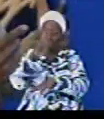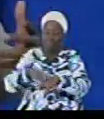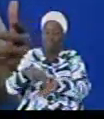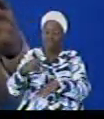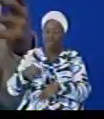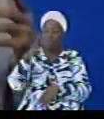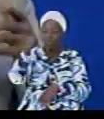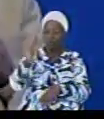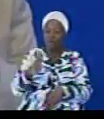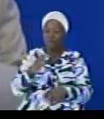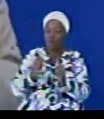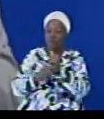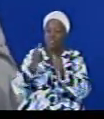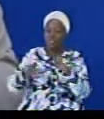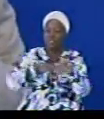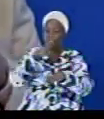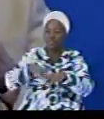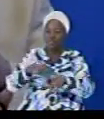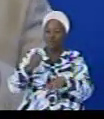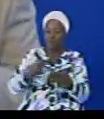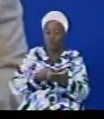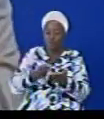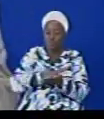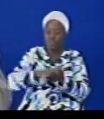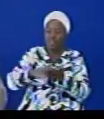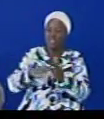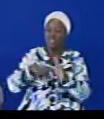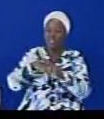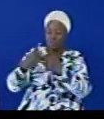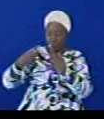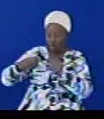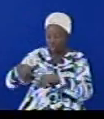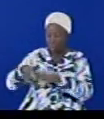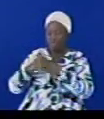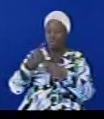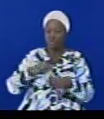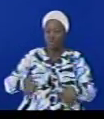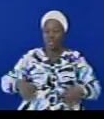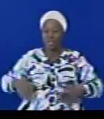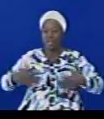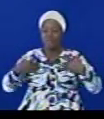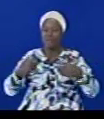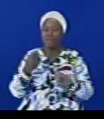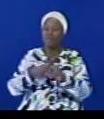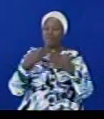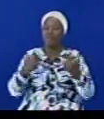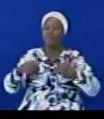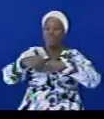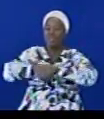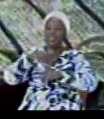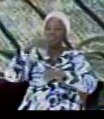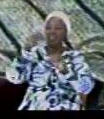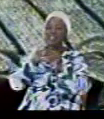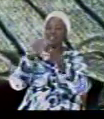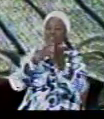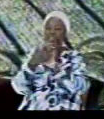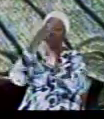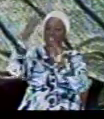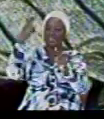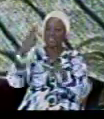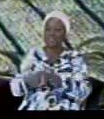of holiness in your heart, in your life, from tonight, in Jesus'